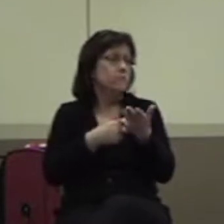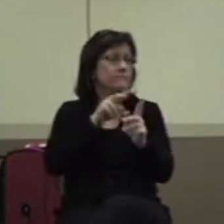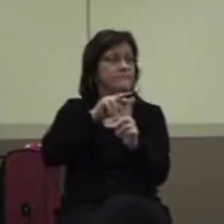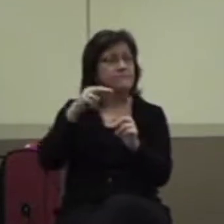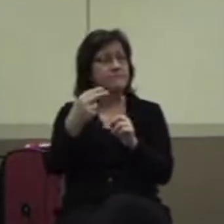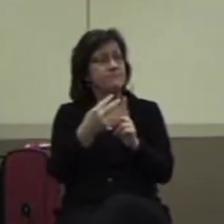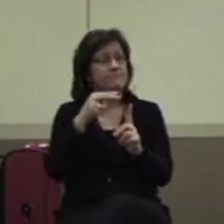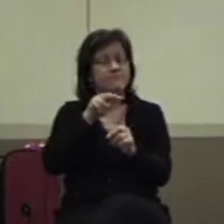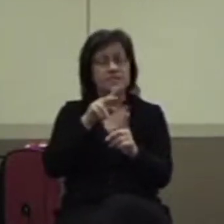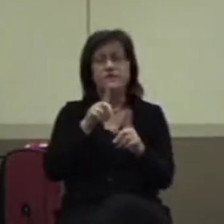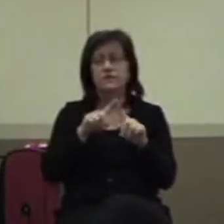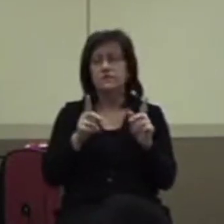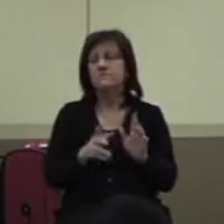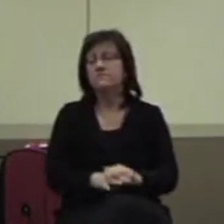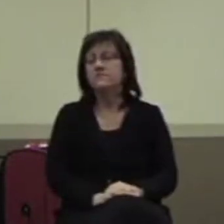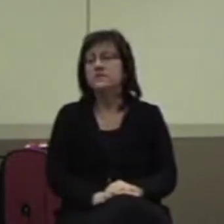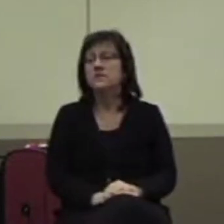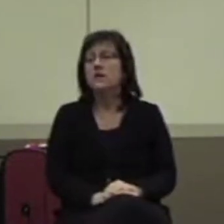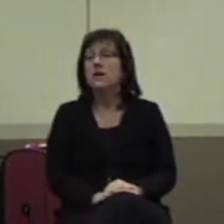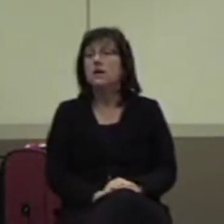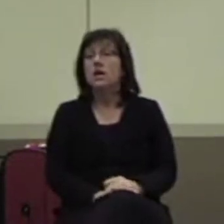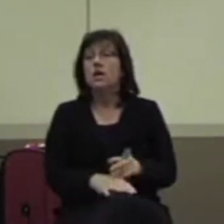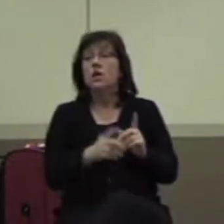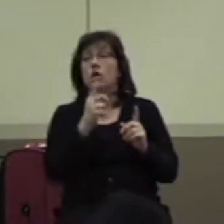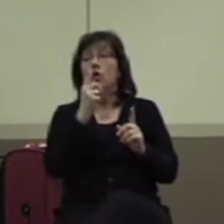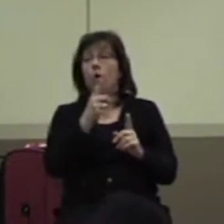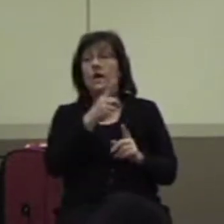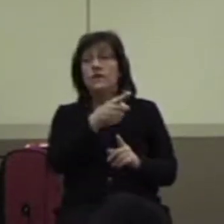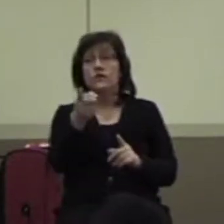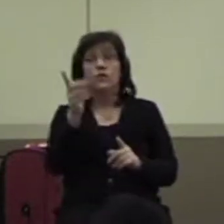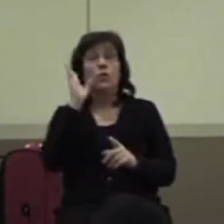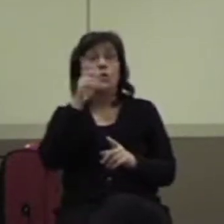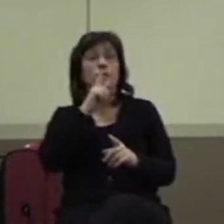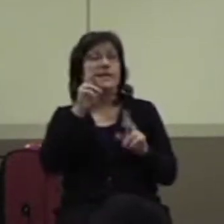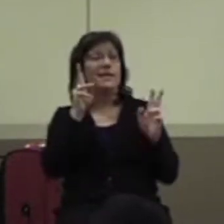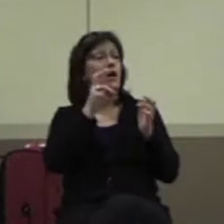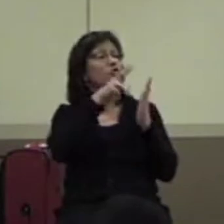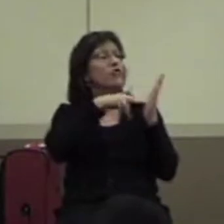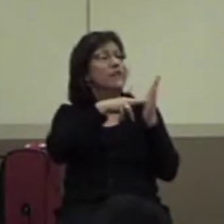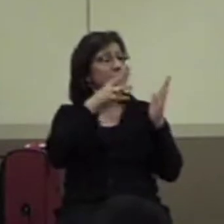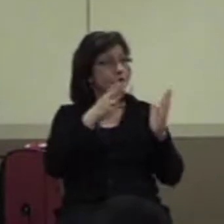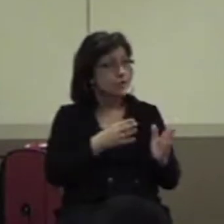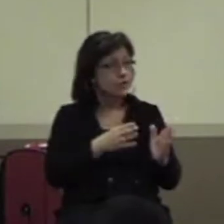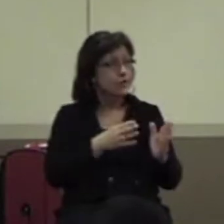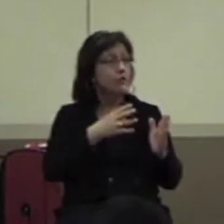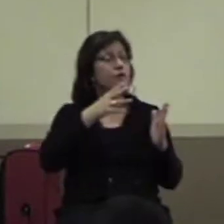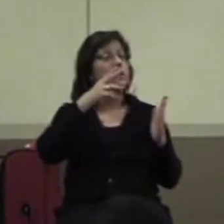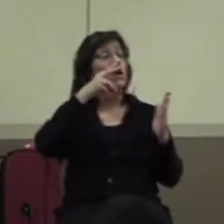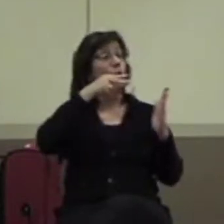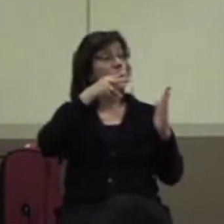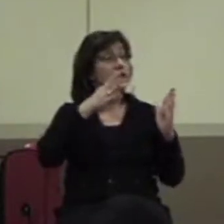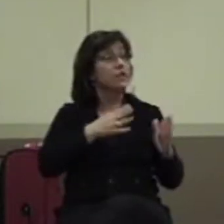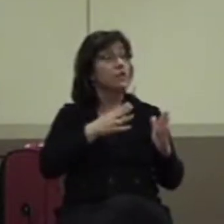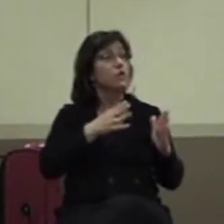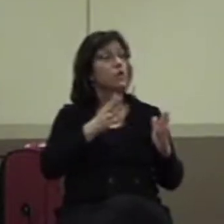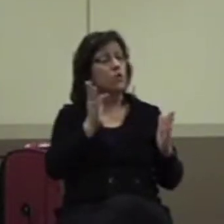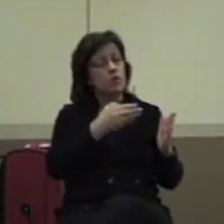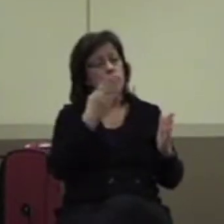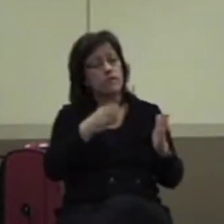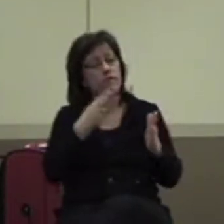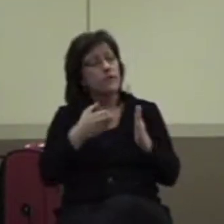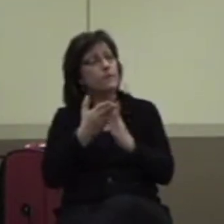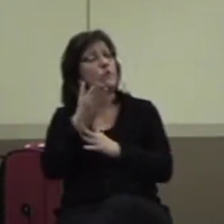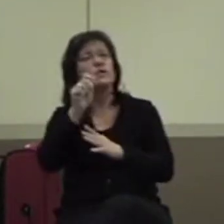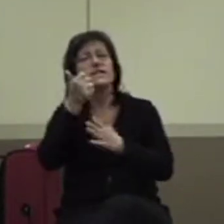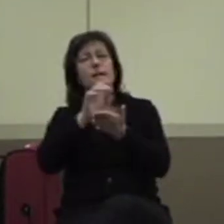about. All right, so one of you is going to be the reader. The reader is going to flip through the